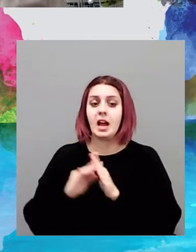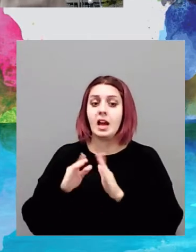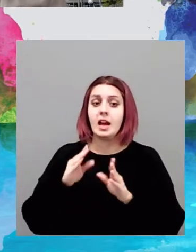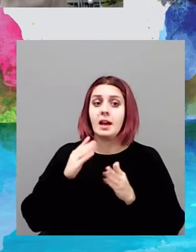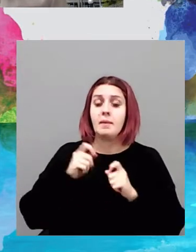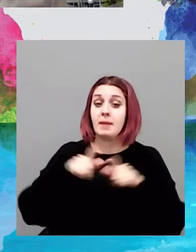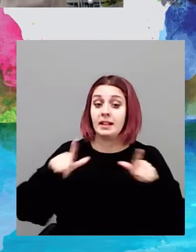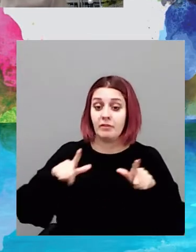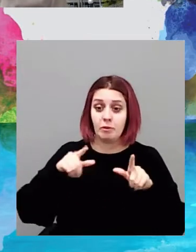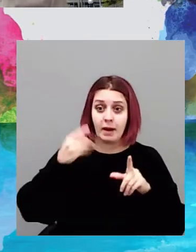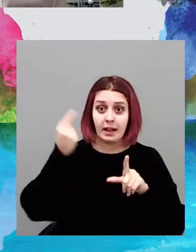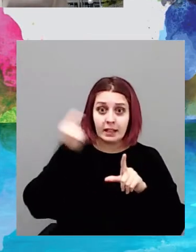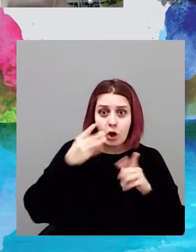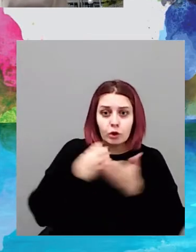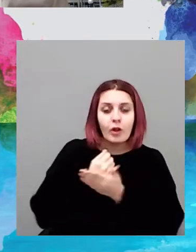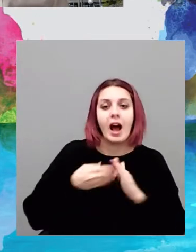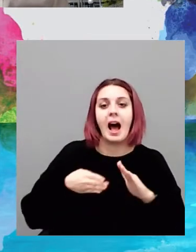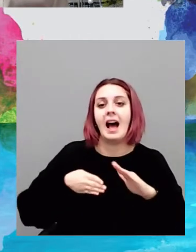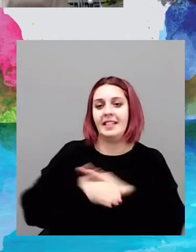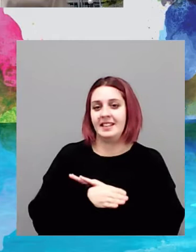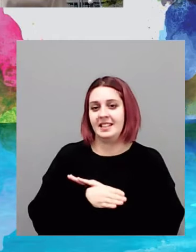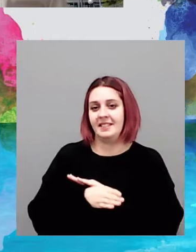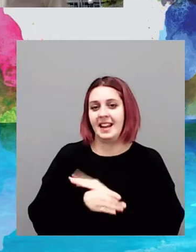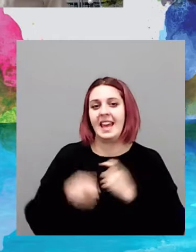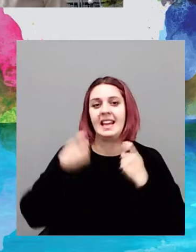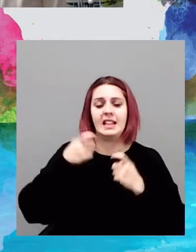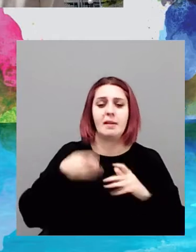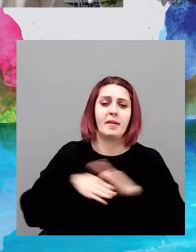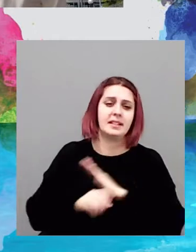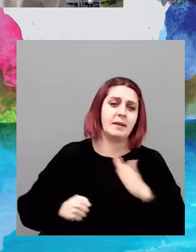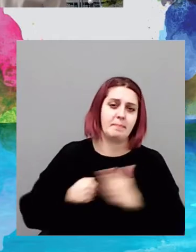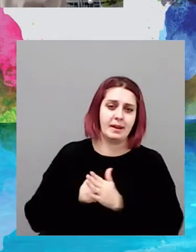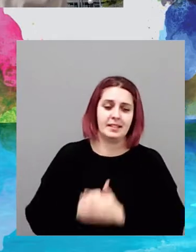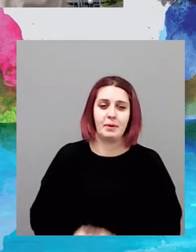accessibility, and all the content is accessible.